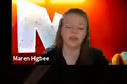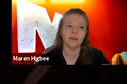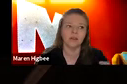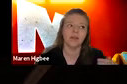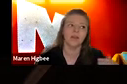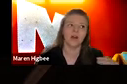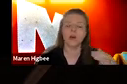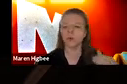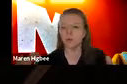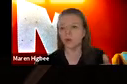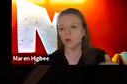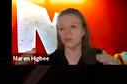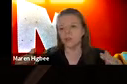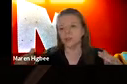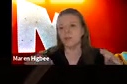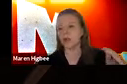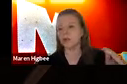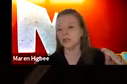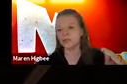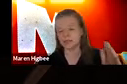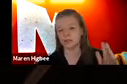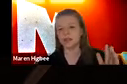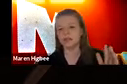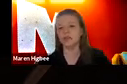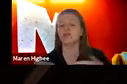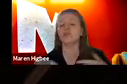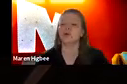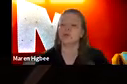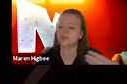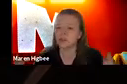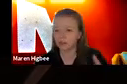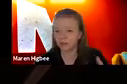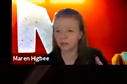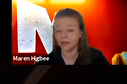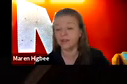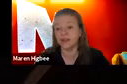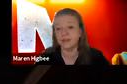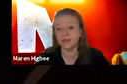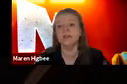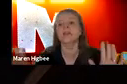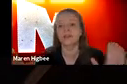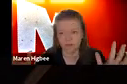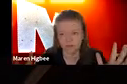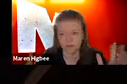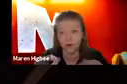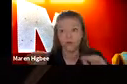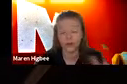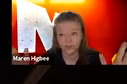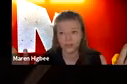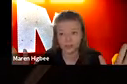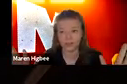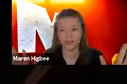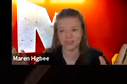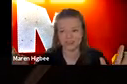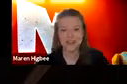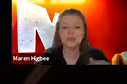it comparable or just mildly less expensive. you're the host of the event as an attendee, yes, it's incredibly